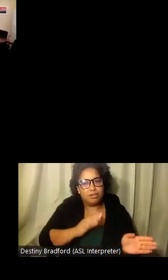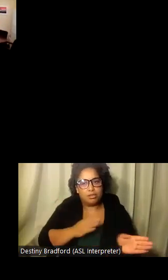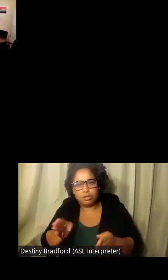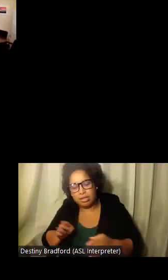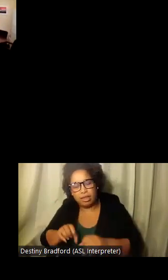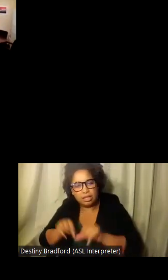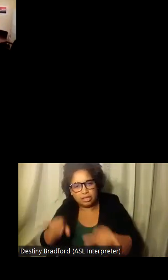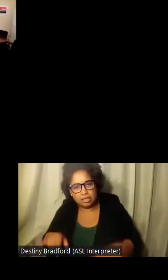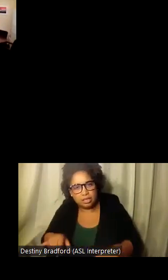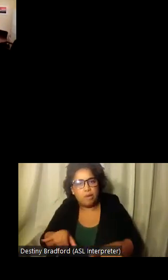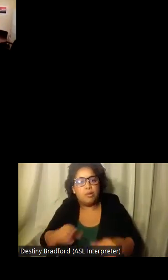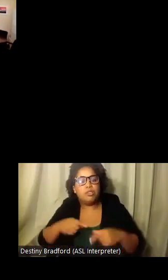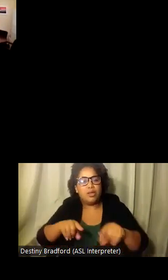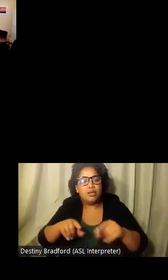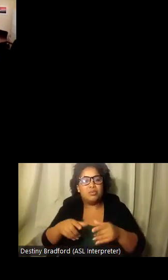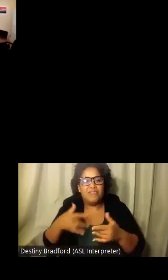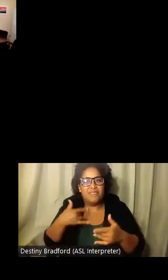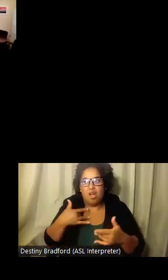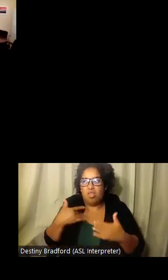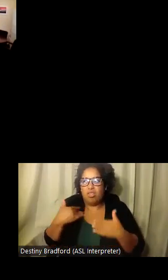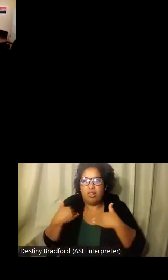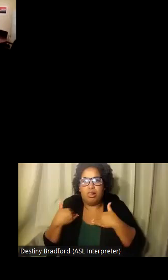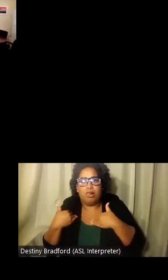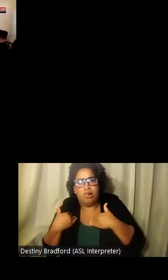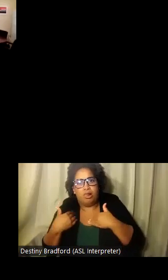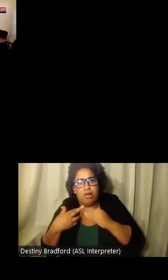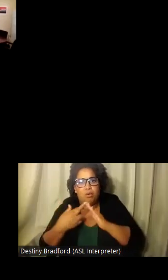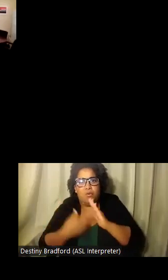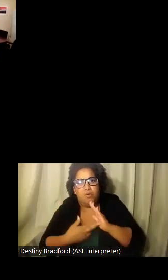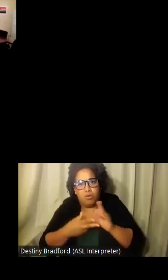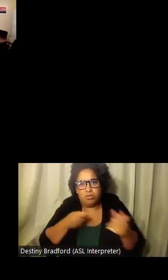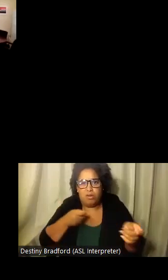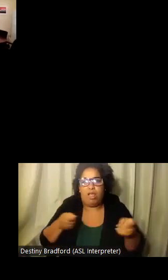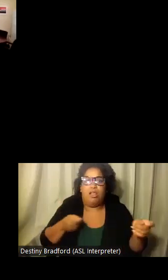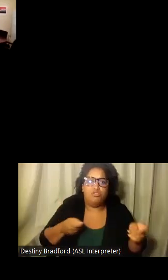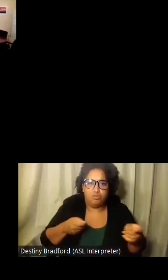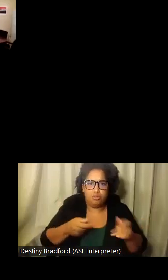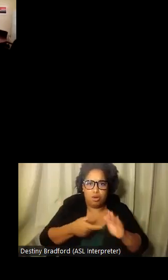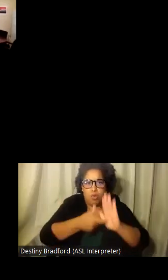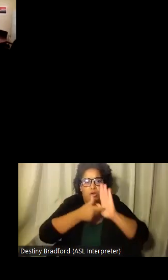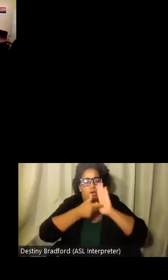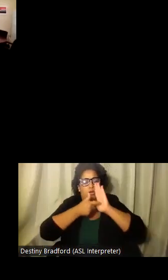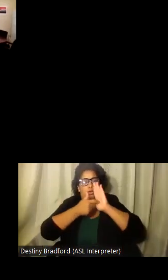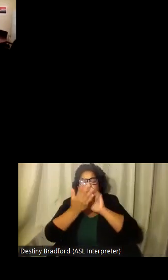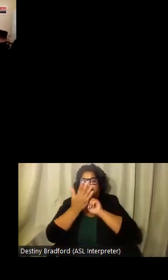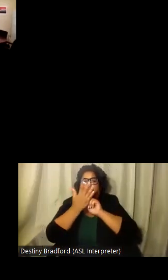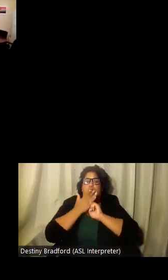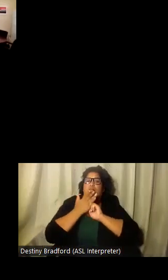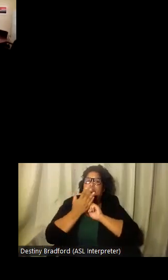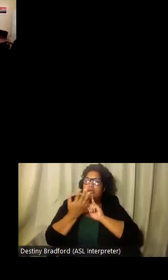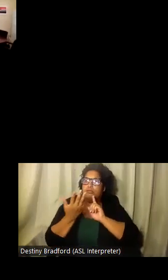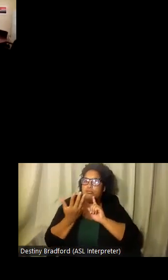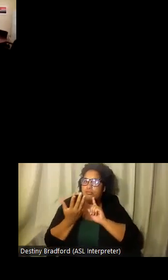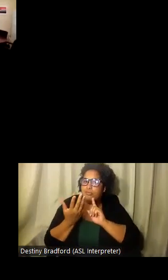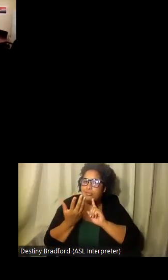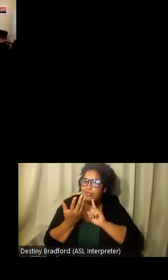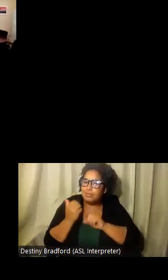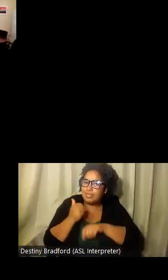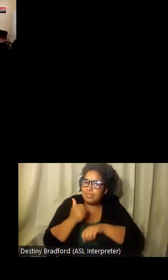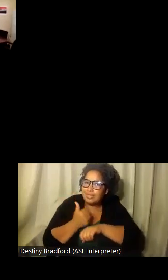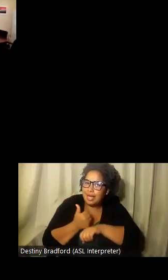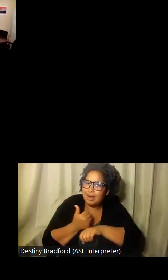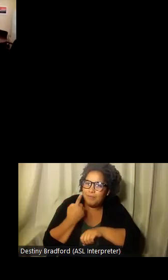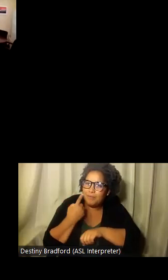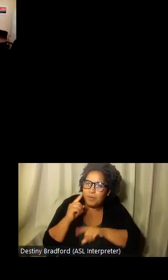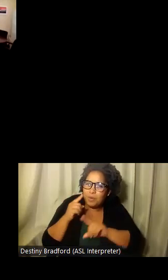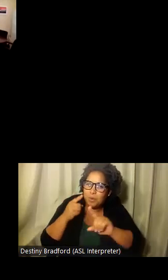feel the collective weight of all those rules and regulations and requirements now bearing down on the very things that they were put in place with